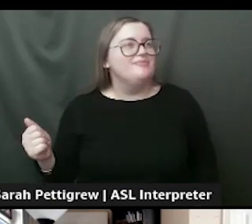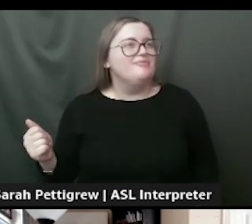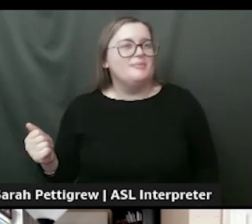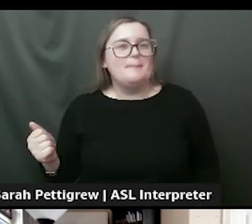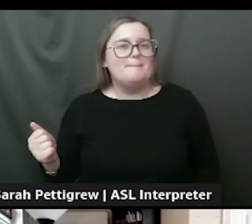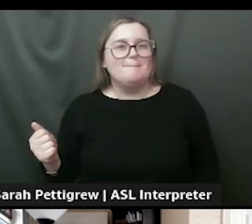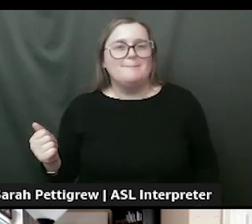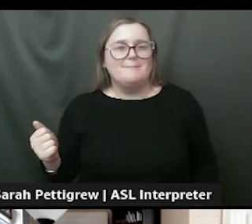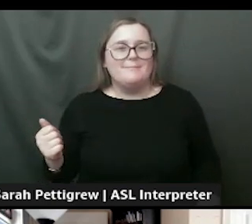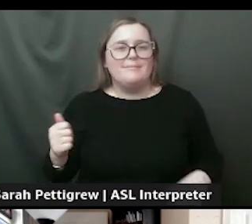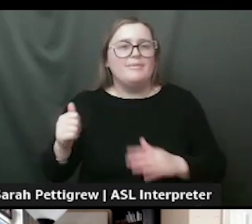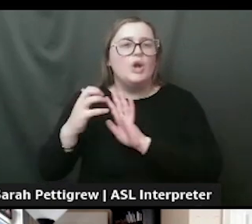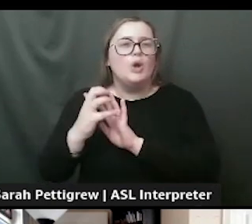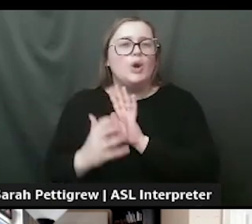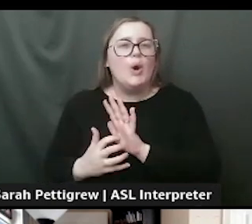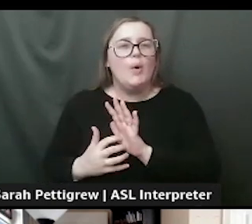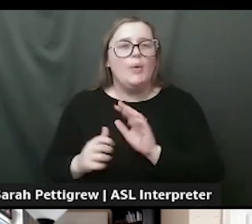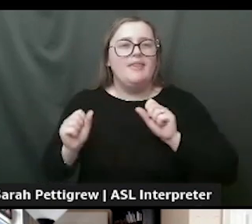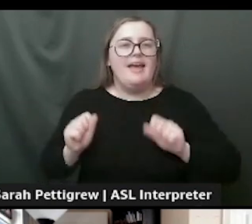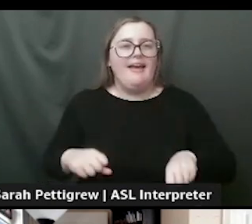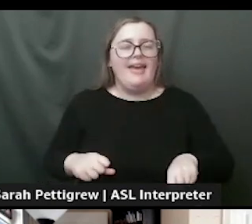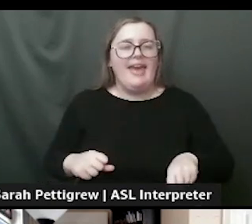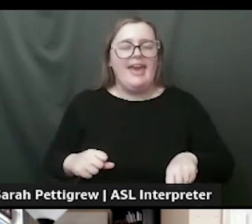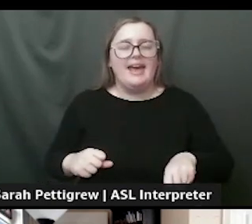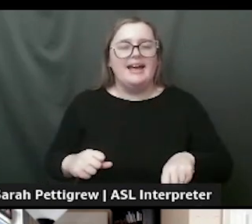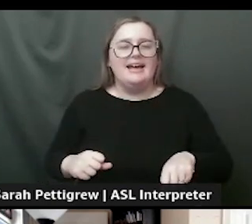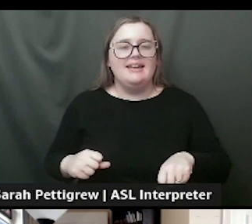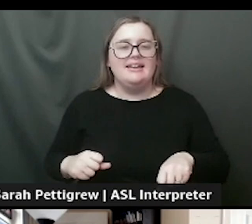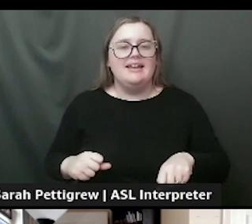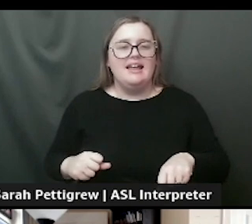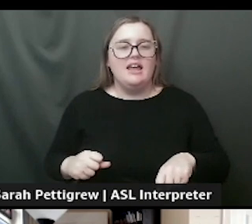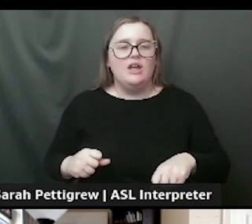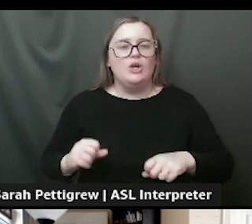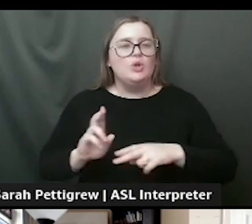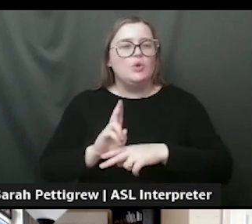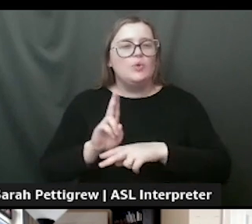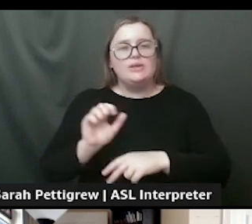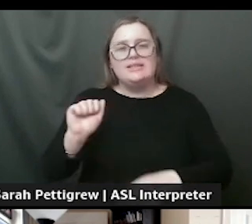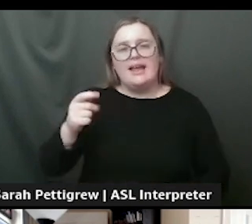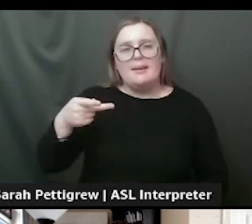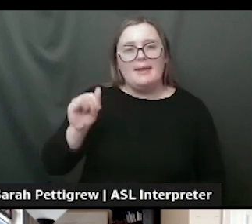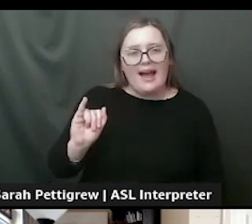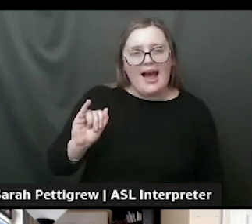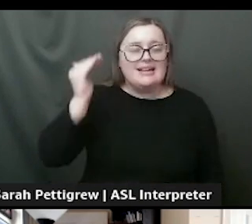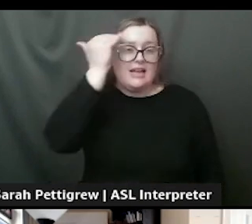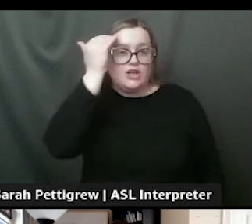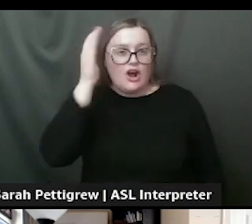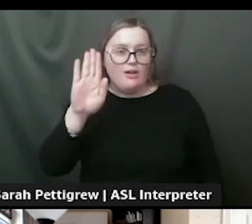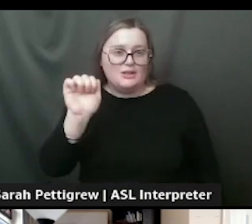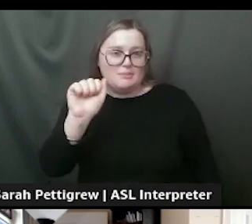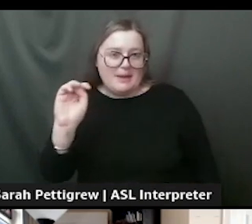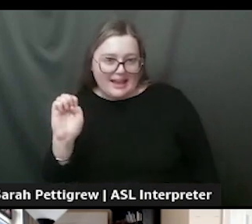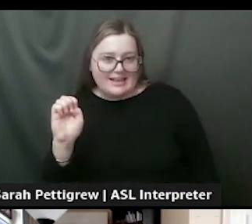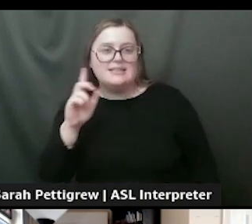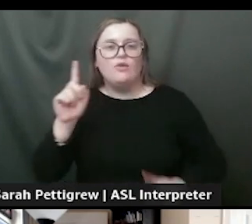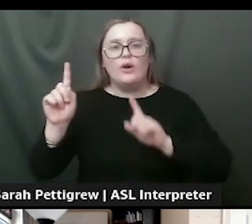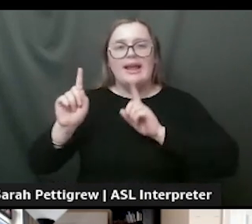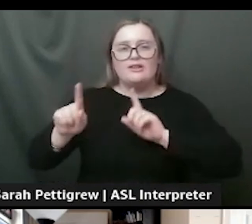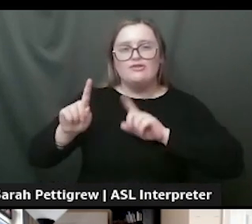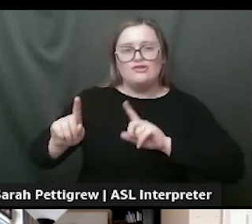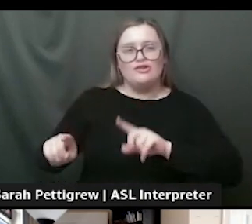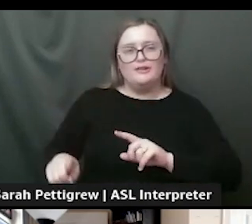a piece of code that is able to use APIs and knowledge bases to answer